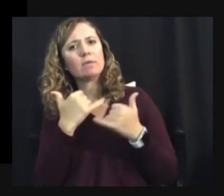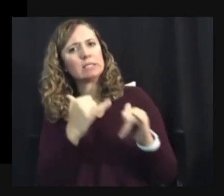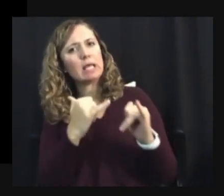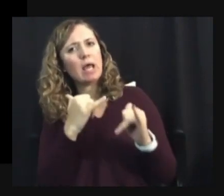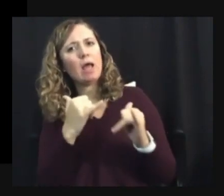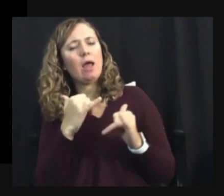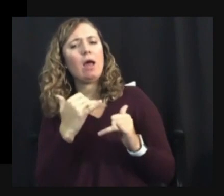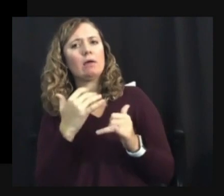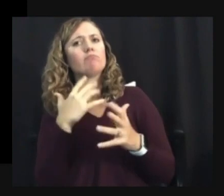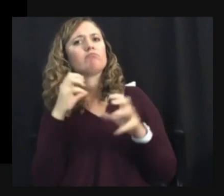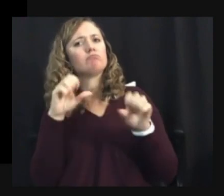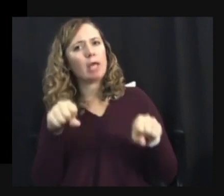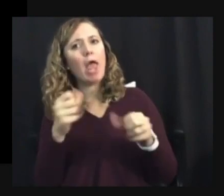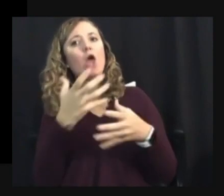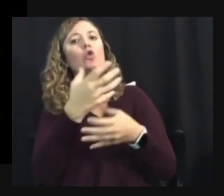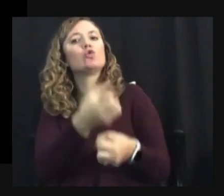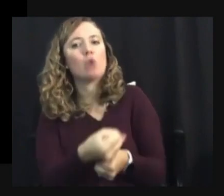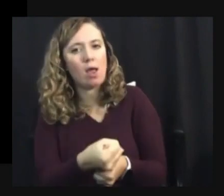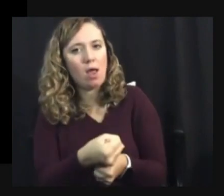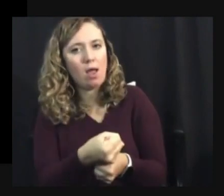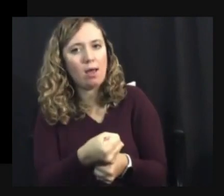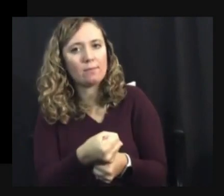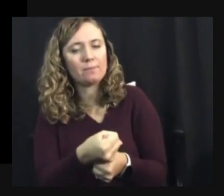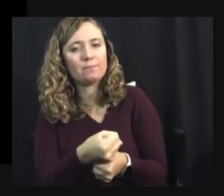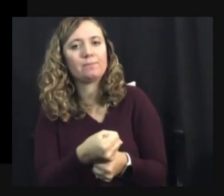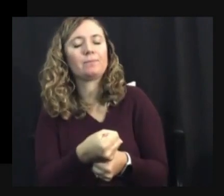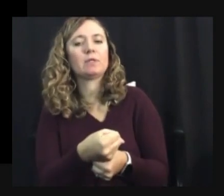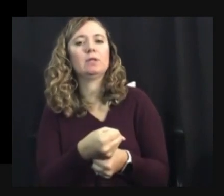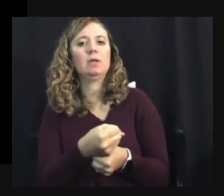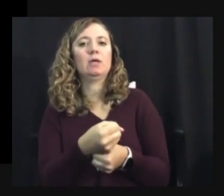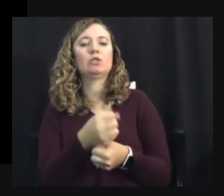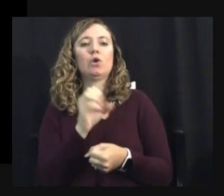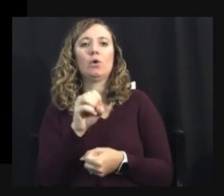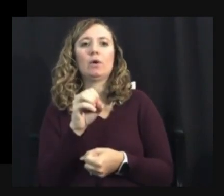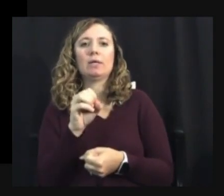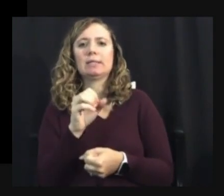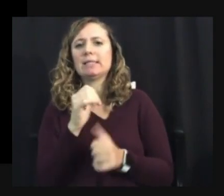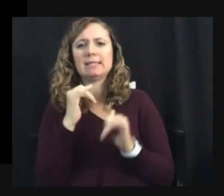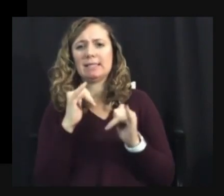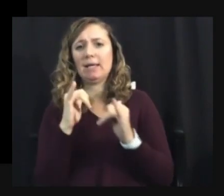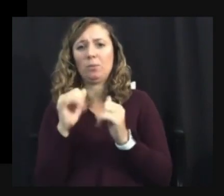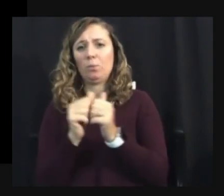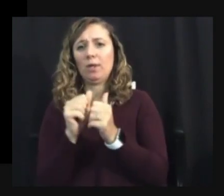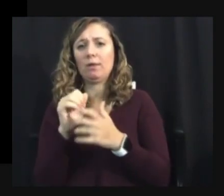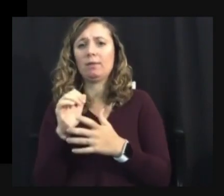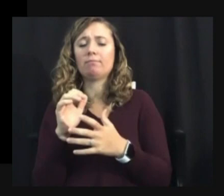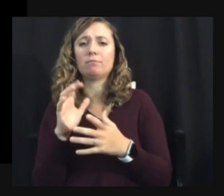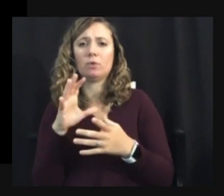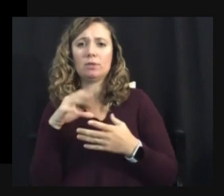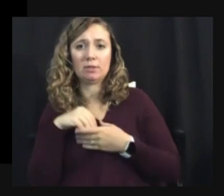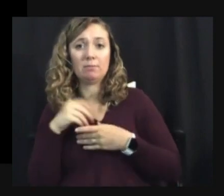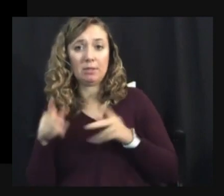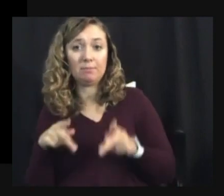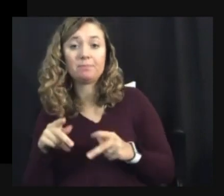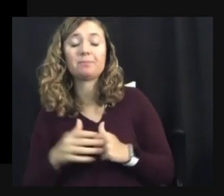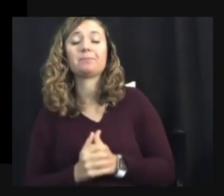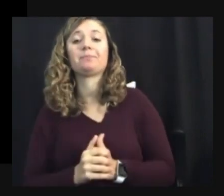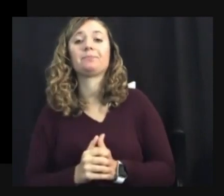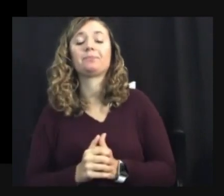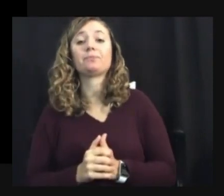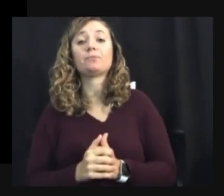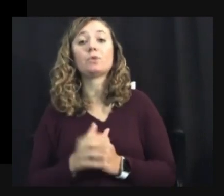I can trust this person as a confidant, So it's the same for us as well. So for